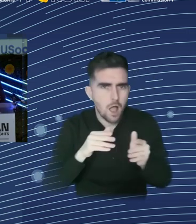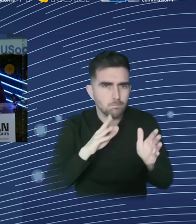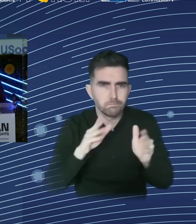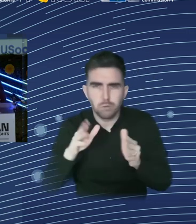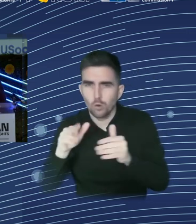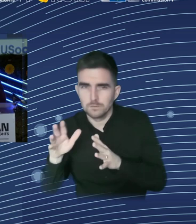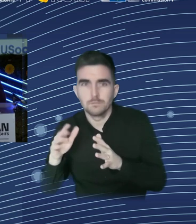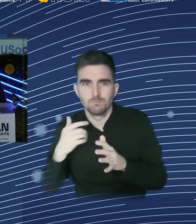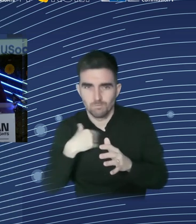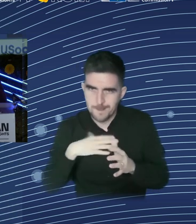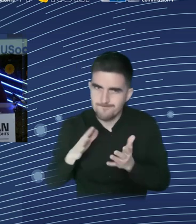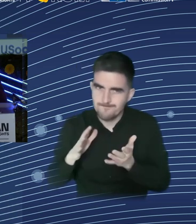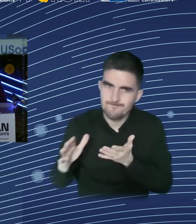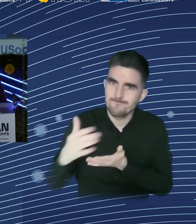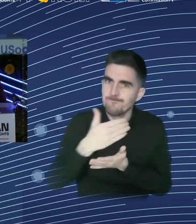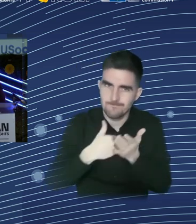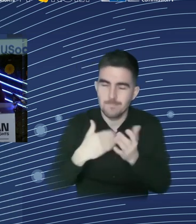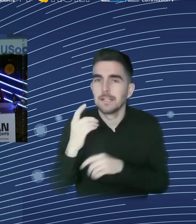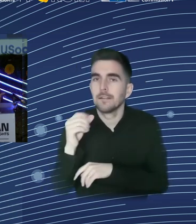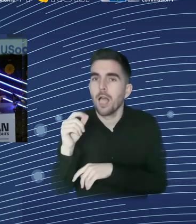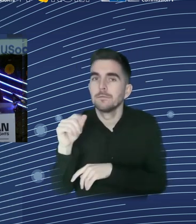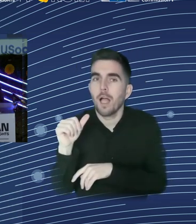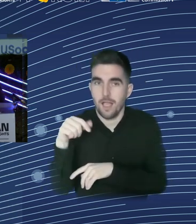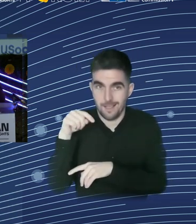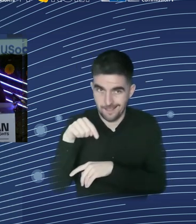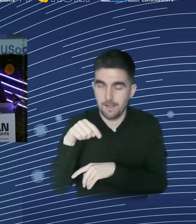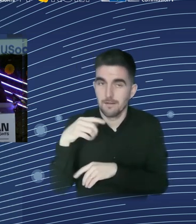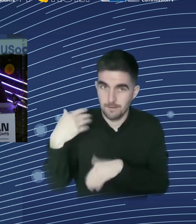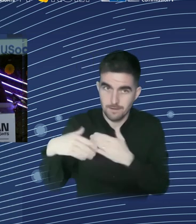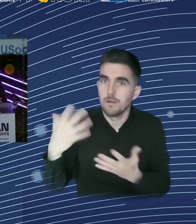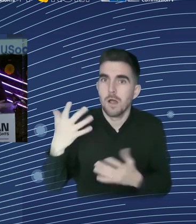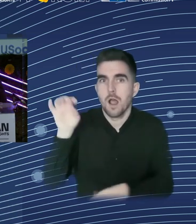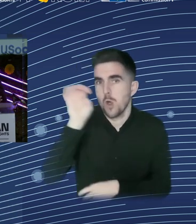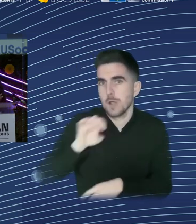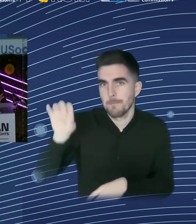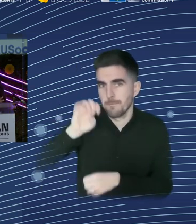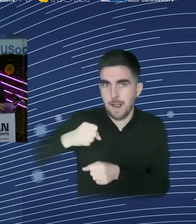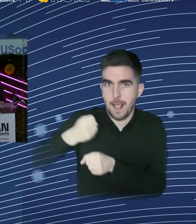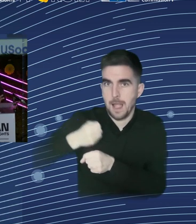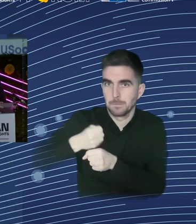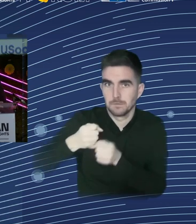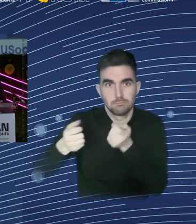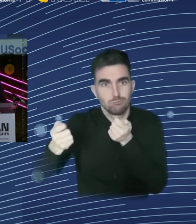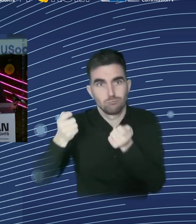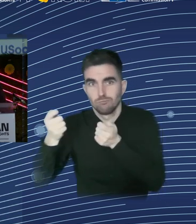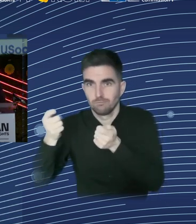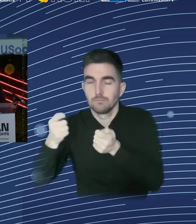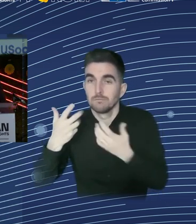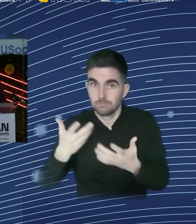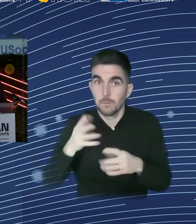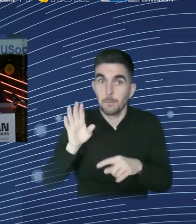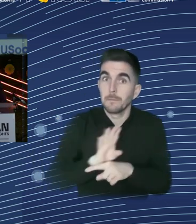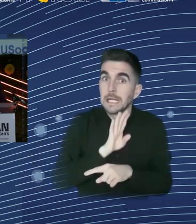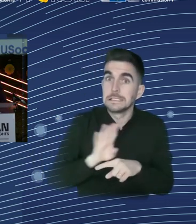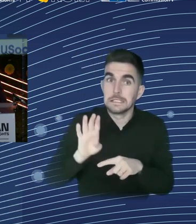Eurostat's job vacancy rate. To arrive, you will see on the slide here, at a list of 14 occupations at